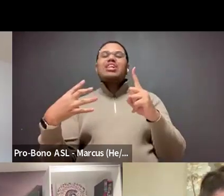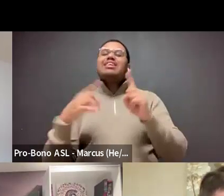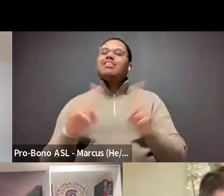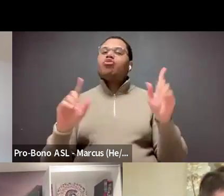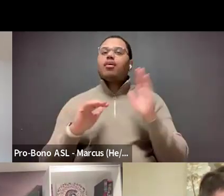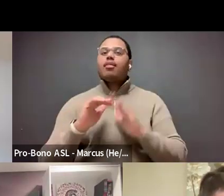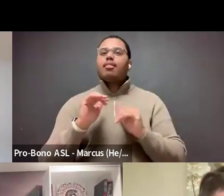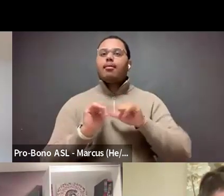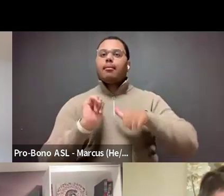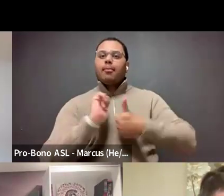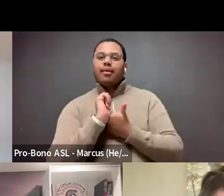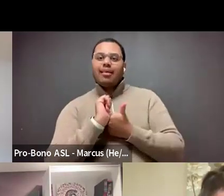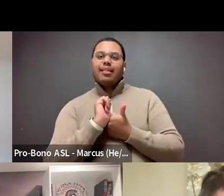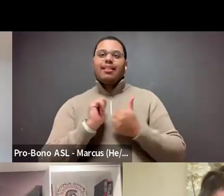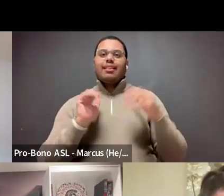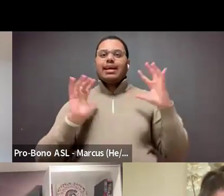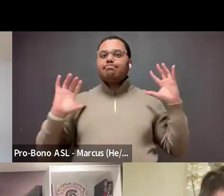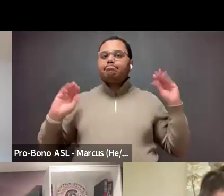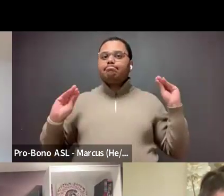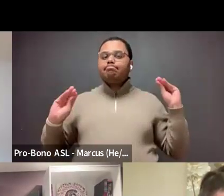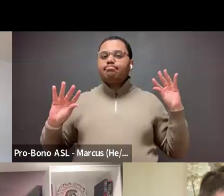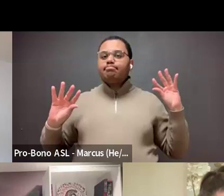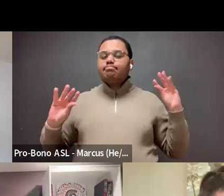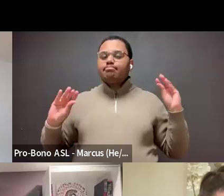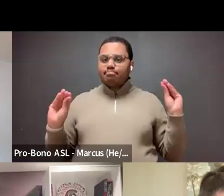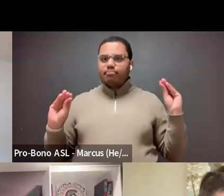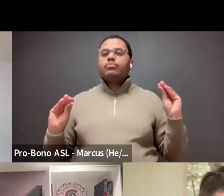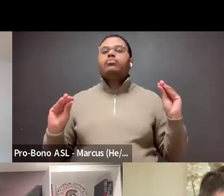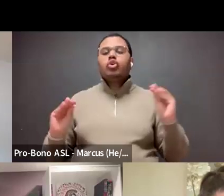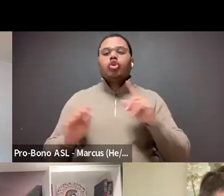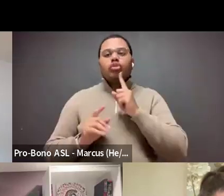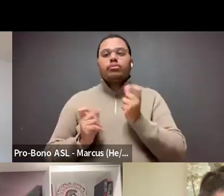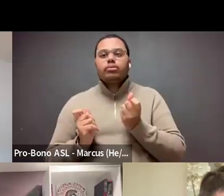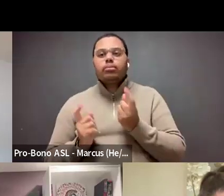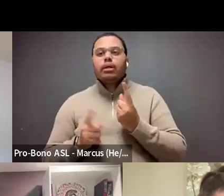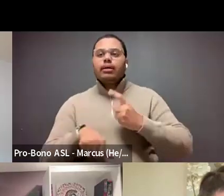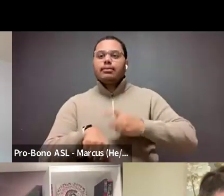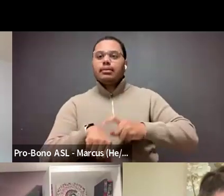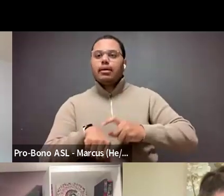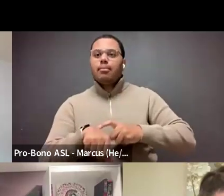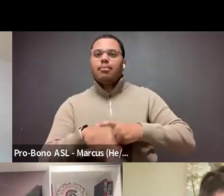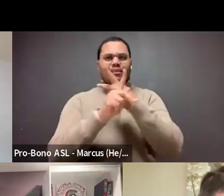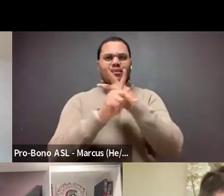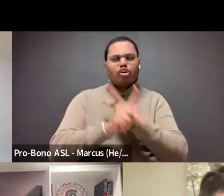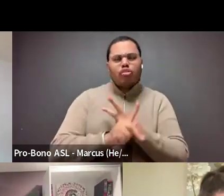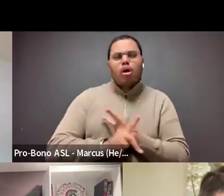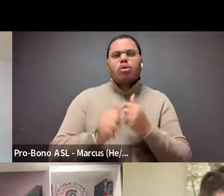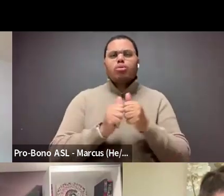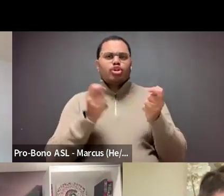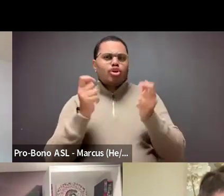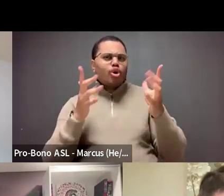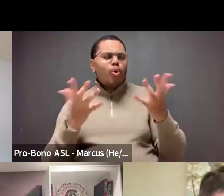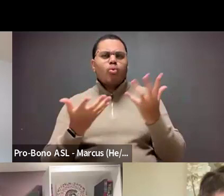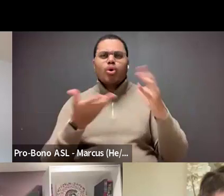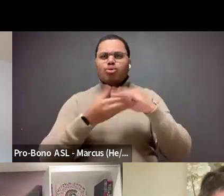silhouetted tableau. And so really spending time and figuring out with directors, great, what is the story that we're telling in this